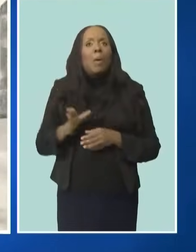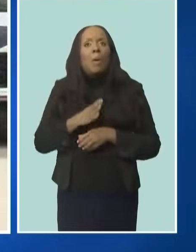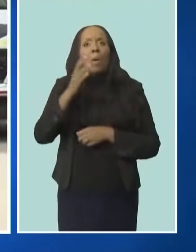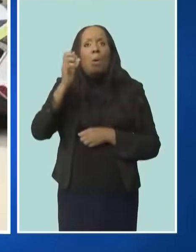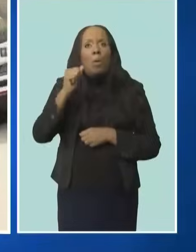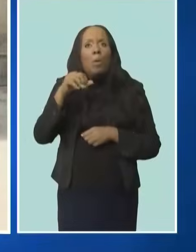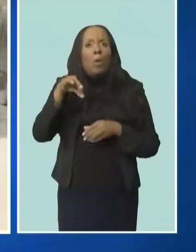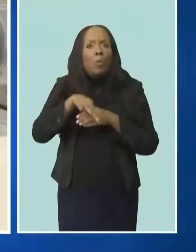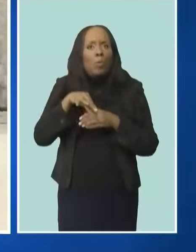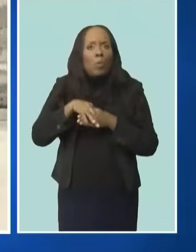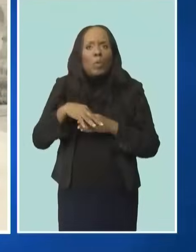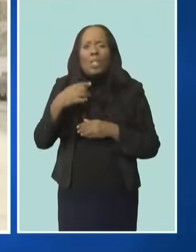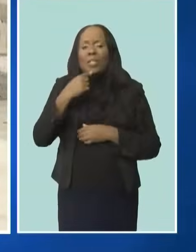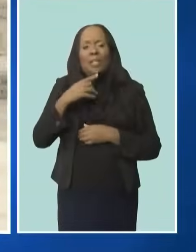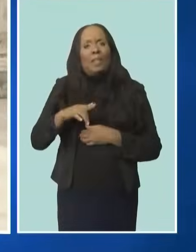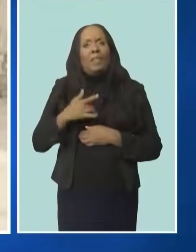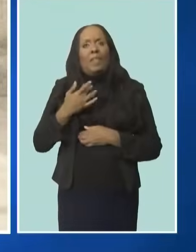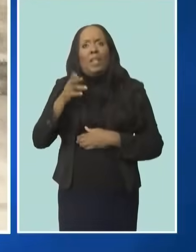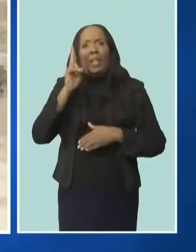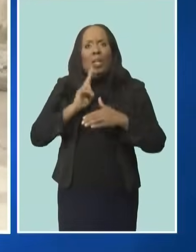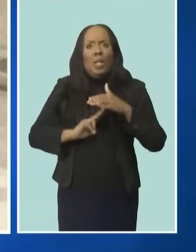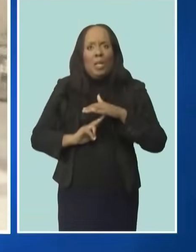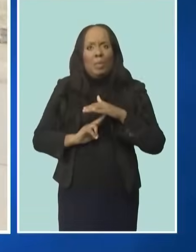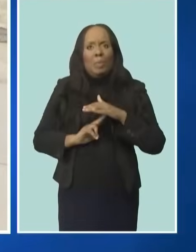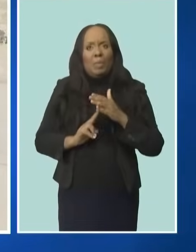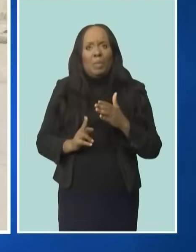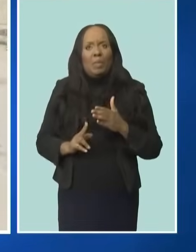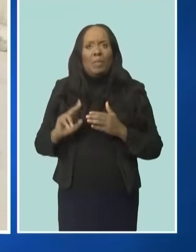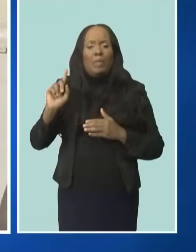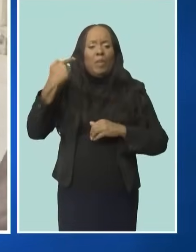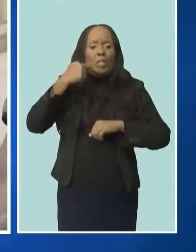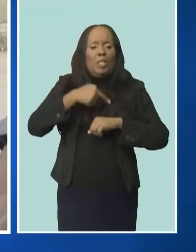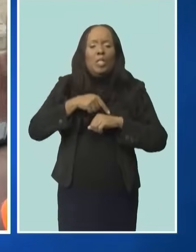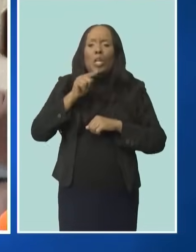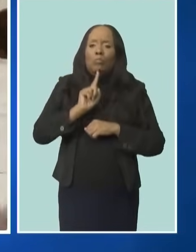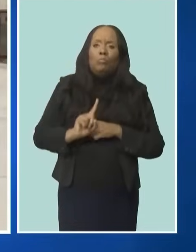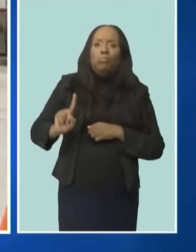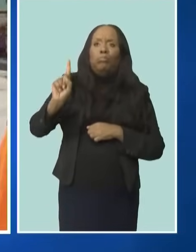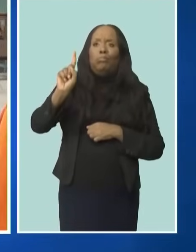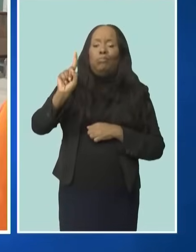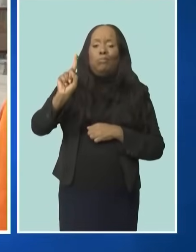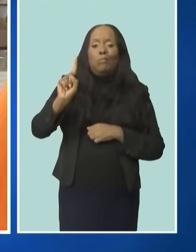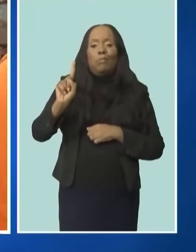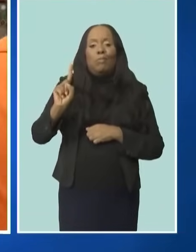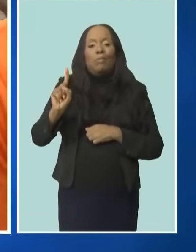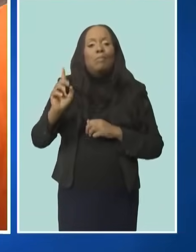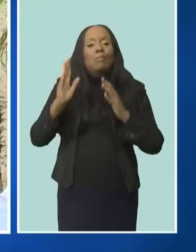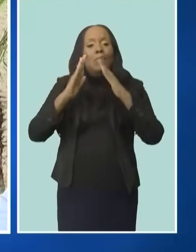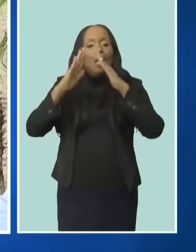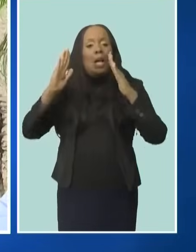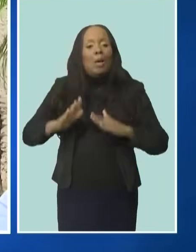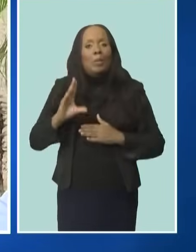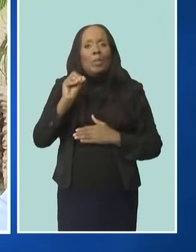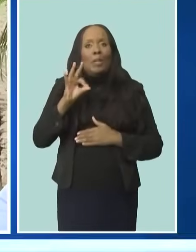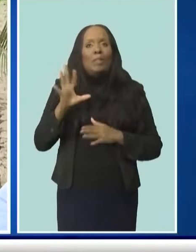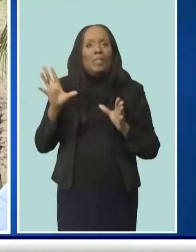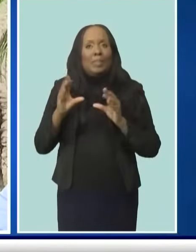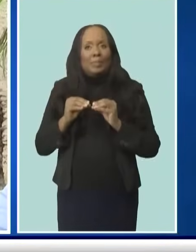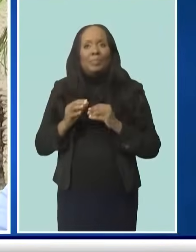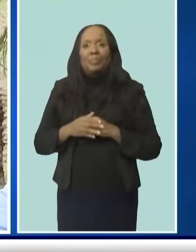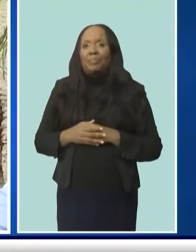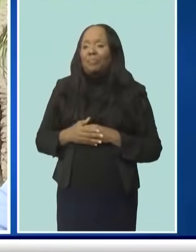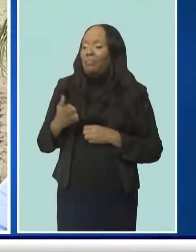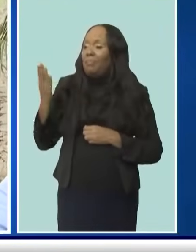by-election, says he is humbled by the welcome to mark his first appearance in the House of Assembly. Of course, the process to get here was